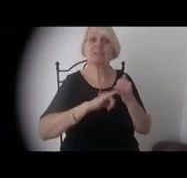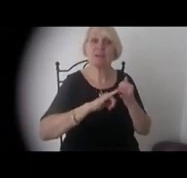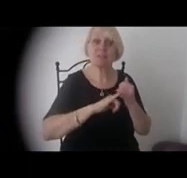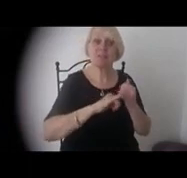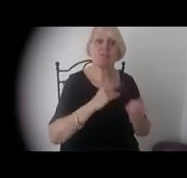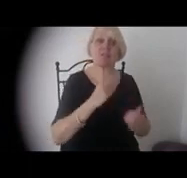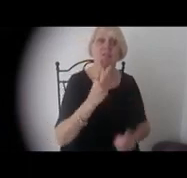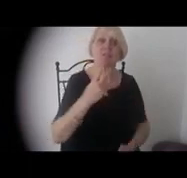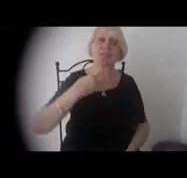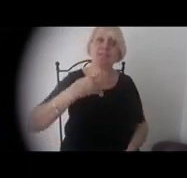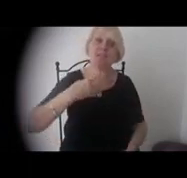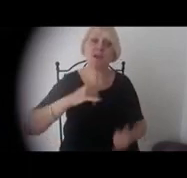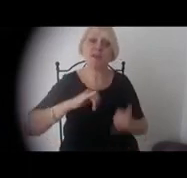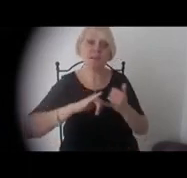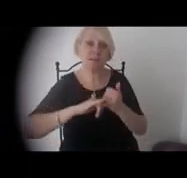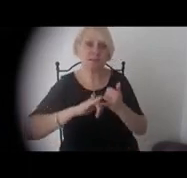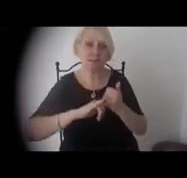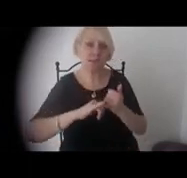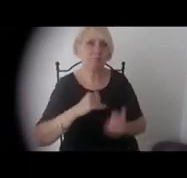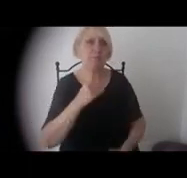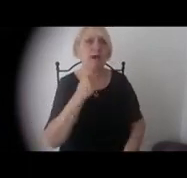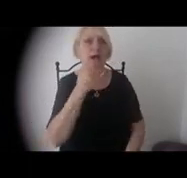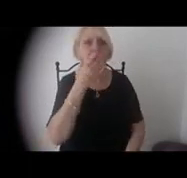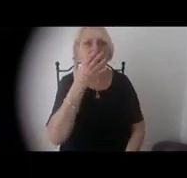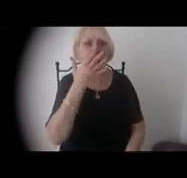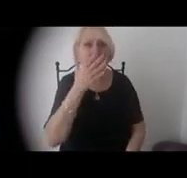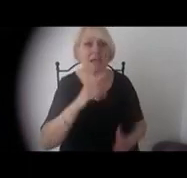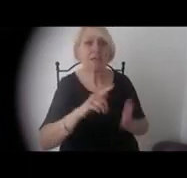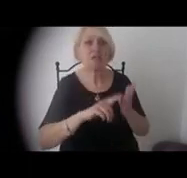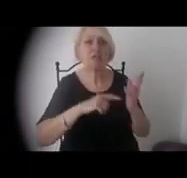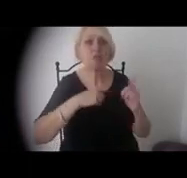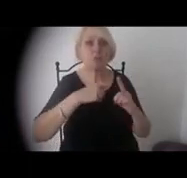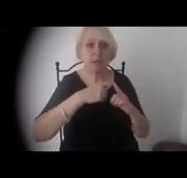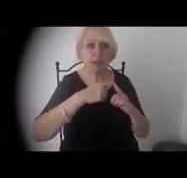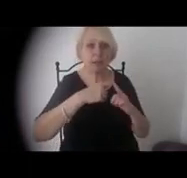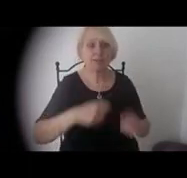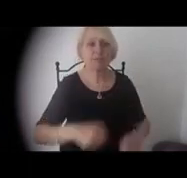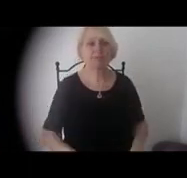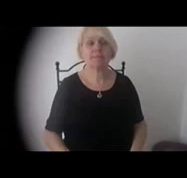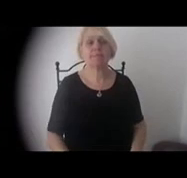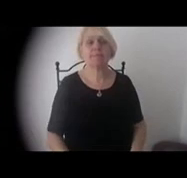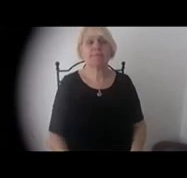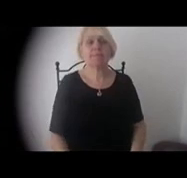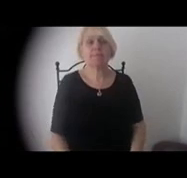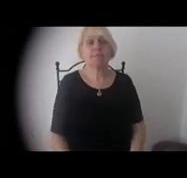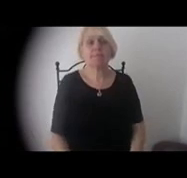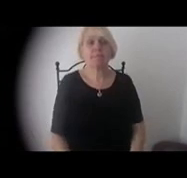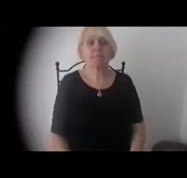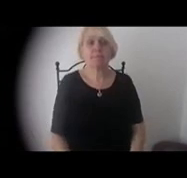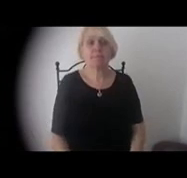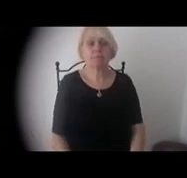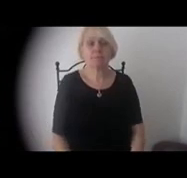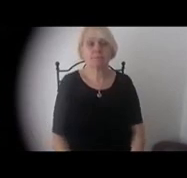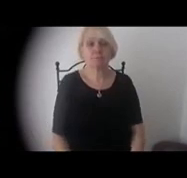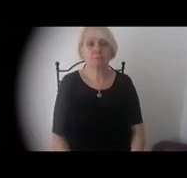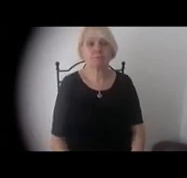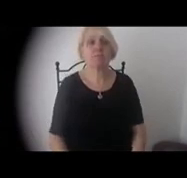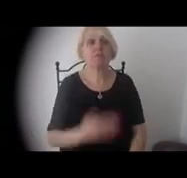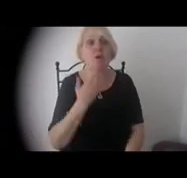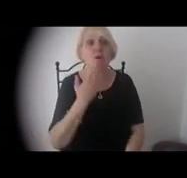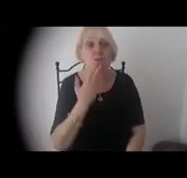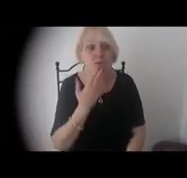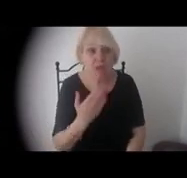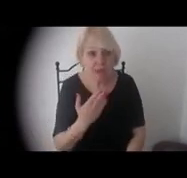Age UK. So if anybody's interested, do log on to our website to find out further details. So thank you, everyone. Thank